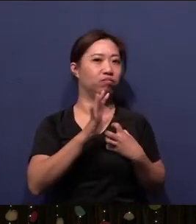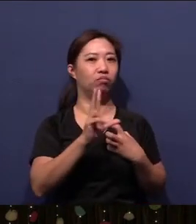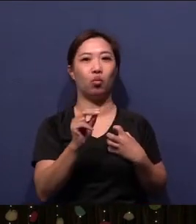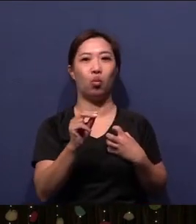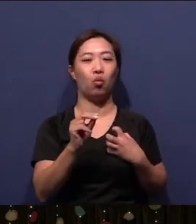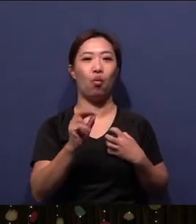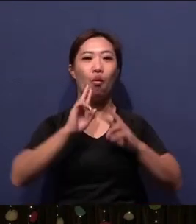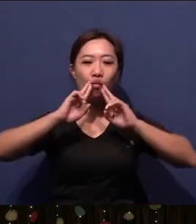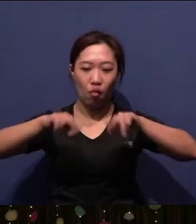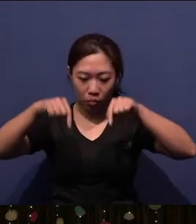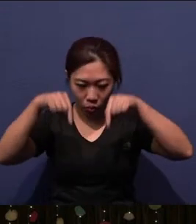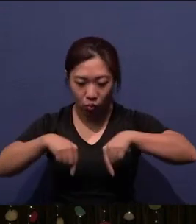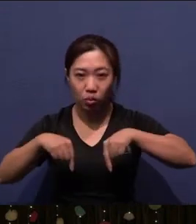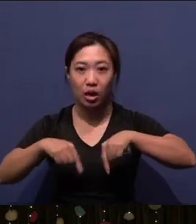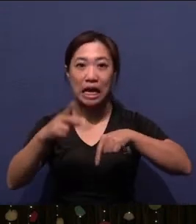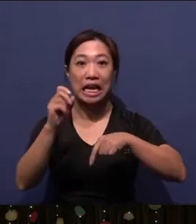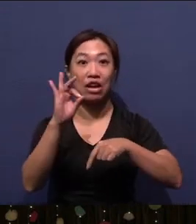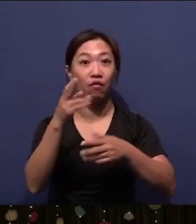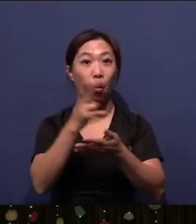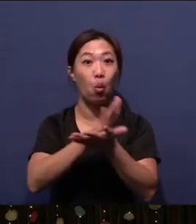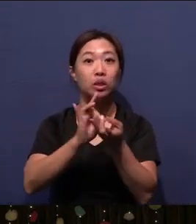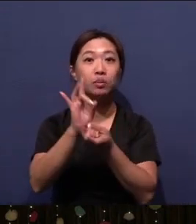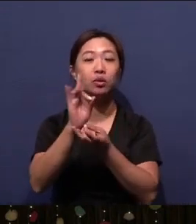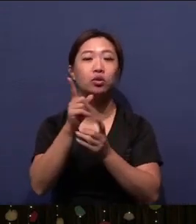Respond to Him today if the Holy Spirit is speaking to you.